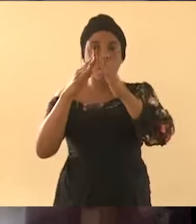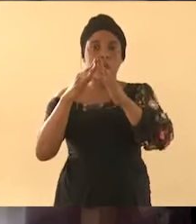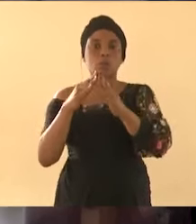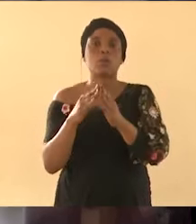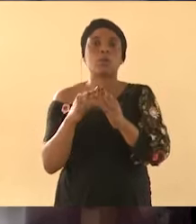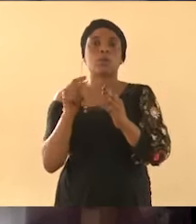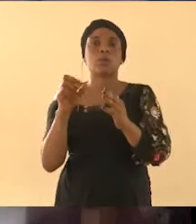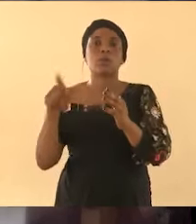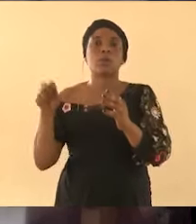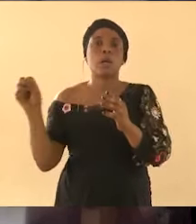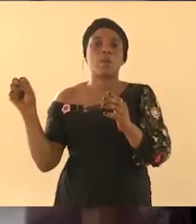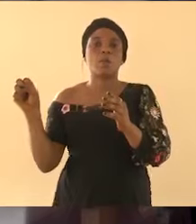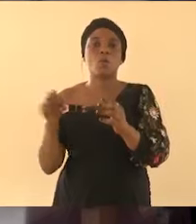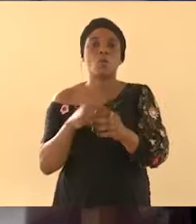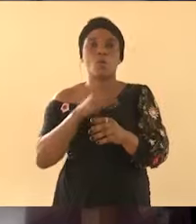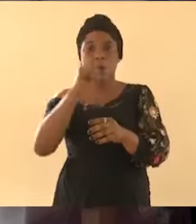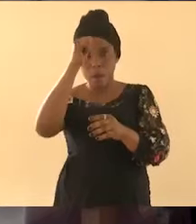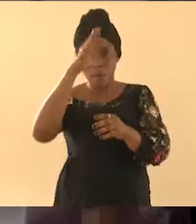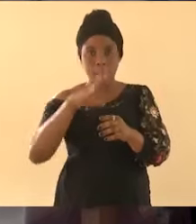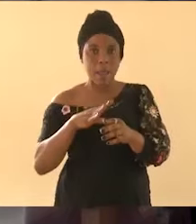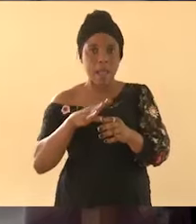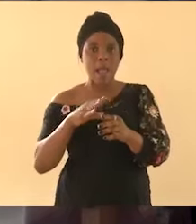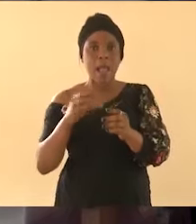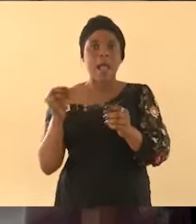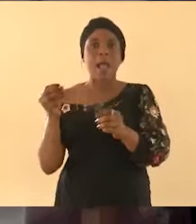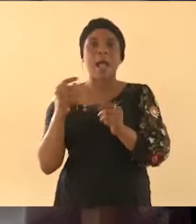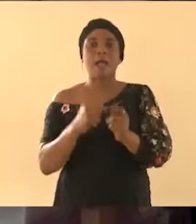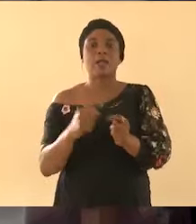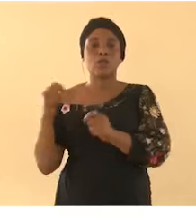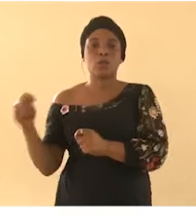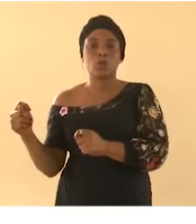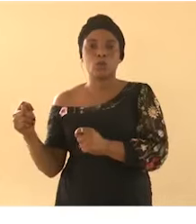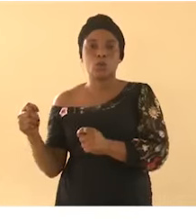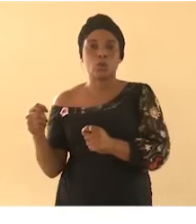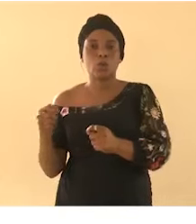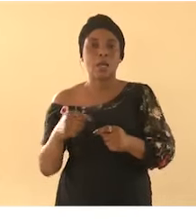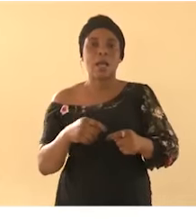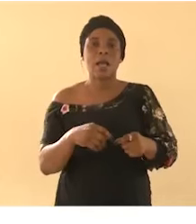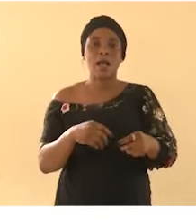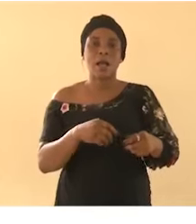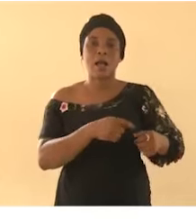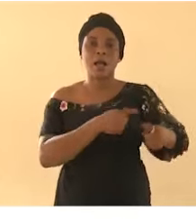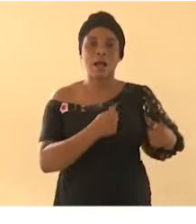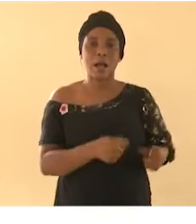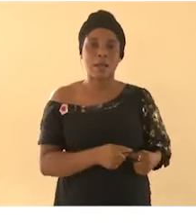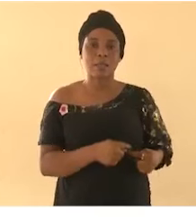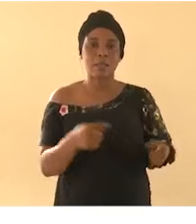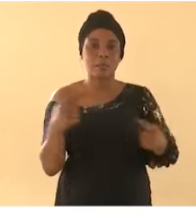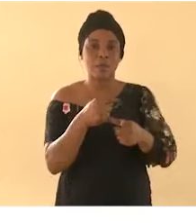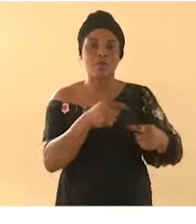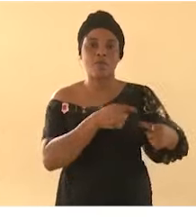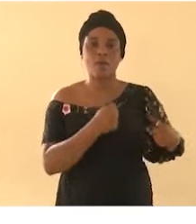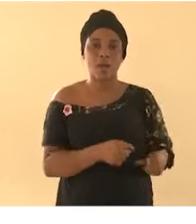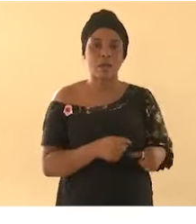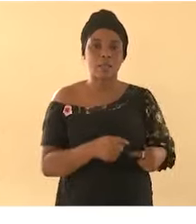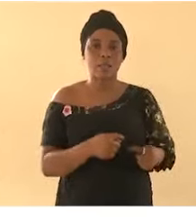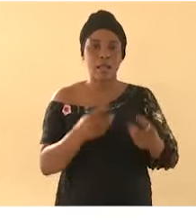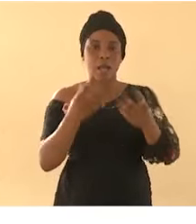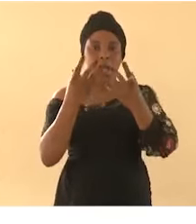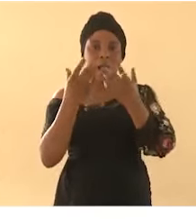Tabor, where frightened men are enthused and anxious hearts are